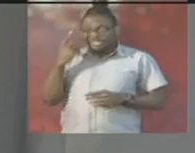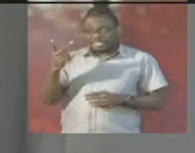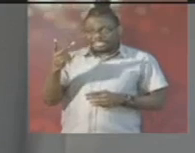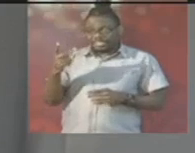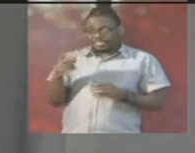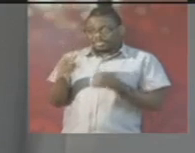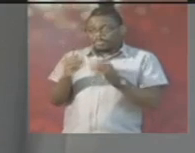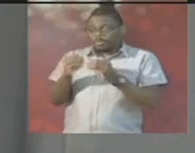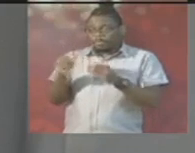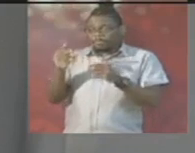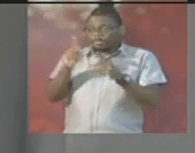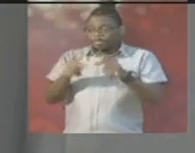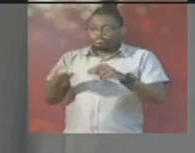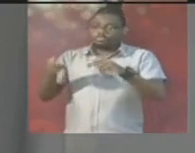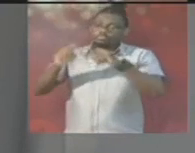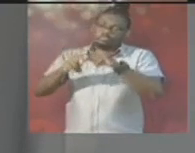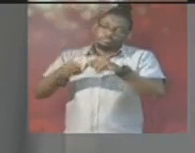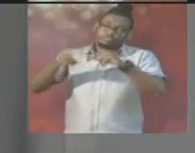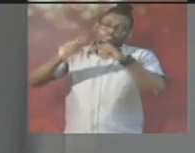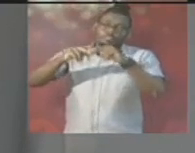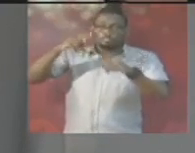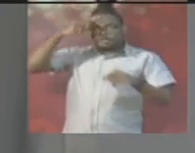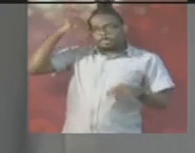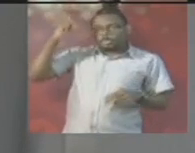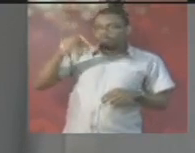with improper wearing of the mask,